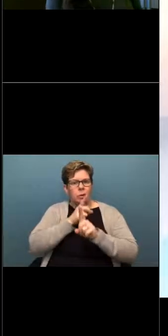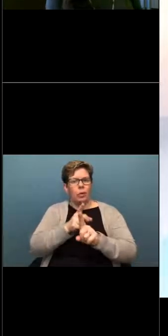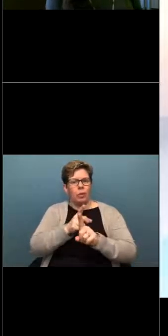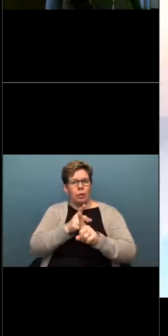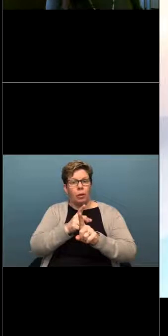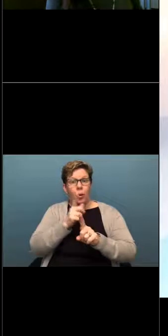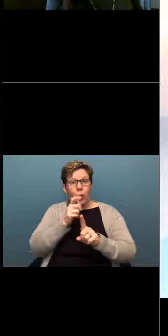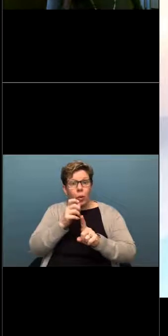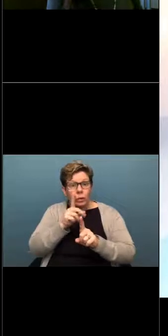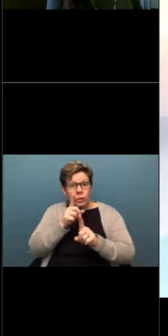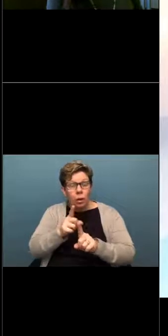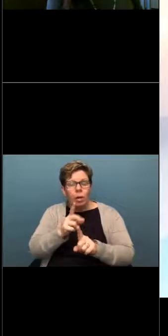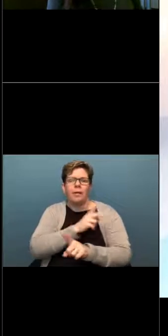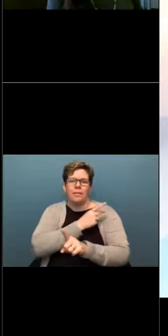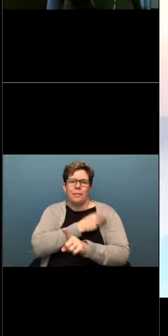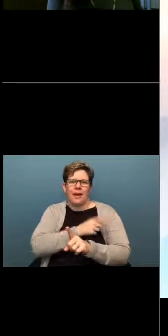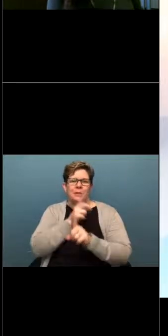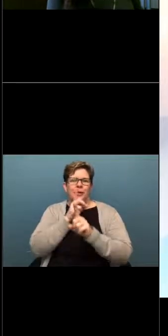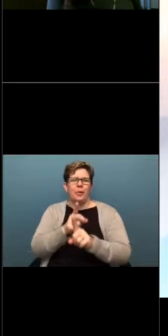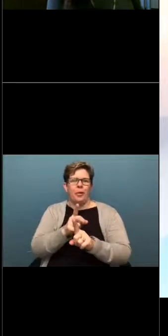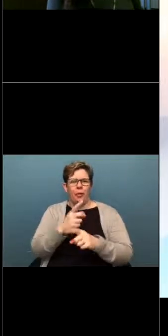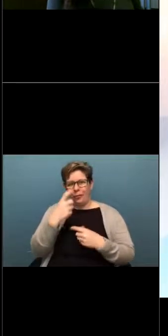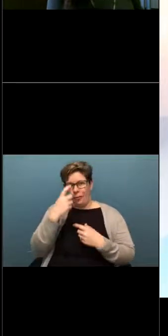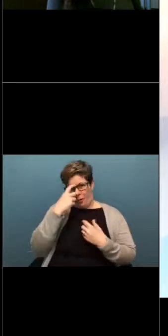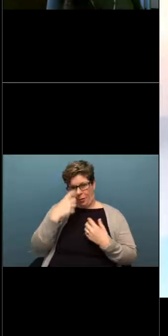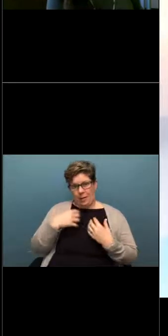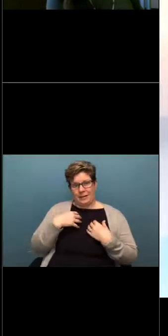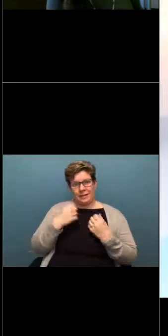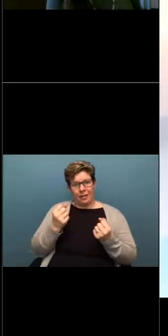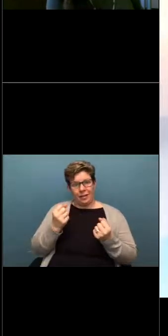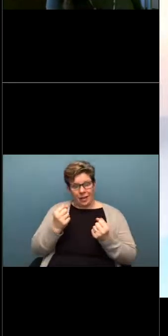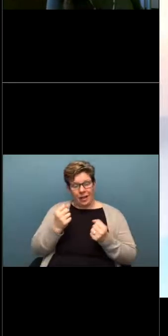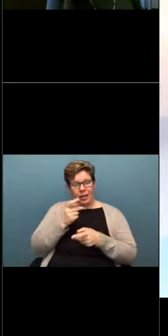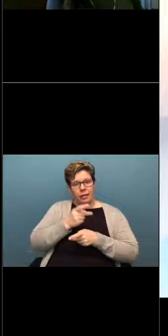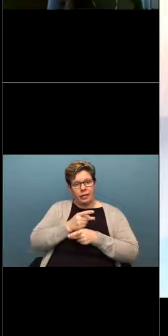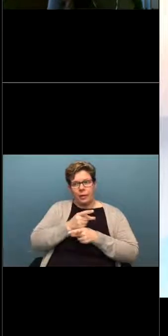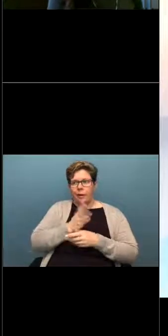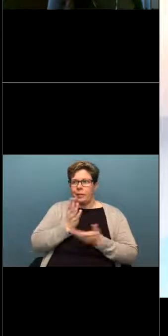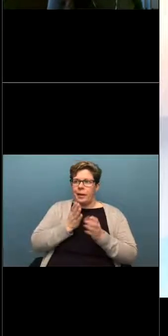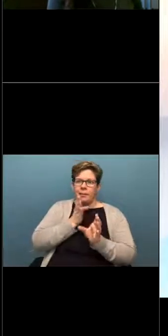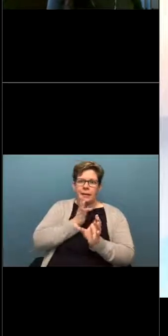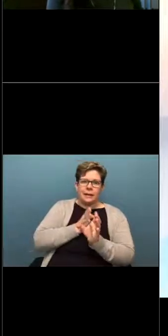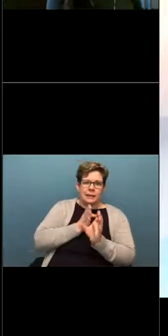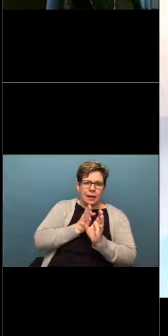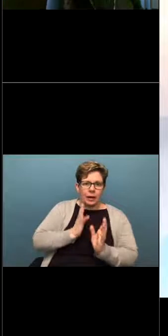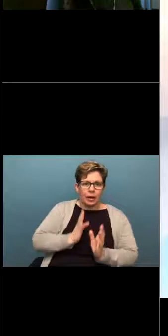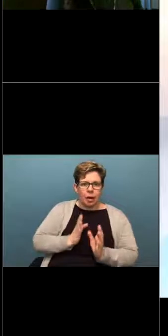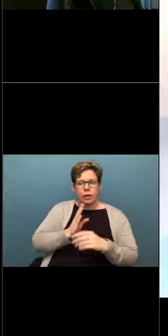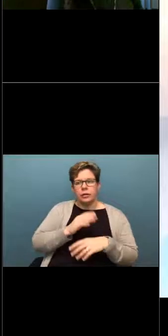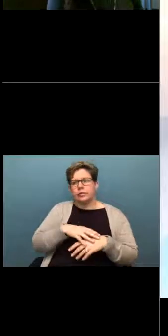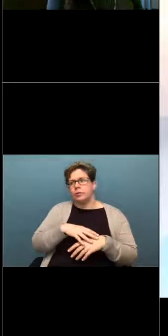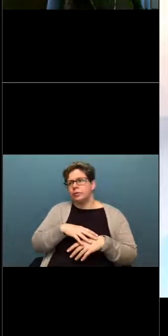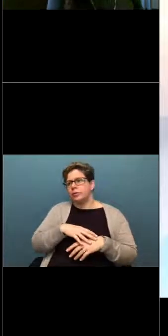goal, right? So in terms of mental health care, an example might be that a psychiatrist or psychologist, social worker, counselor,